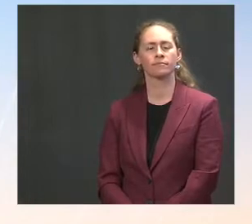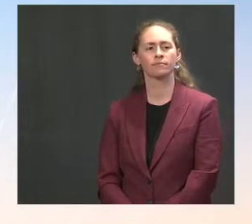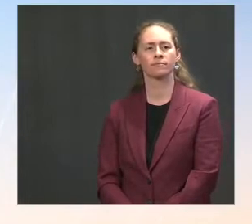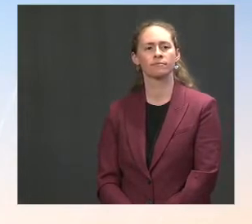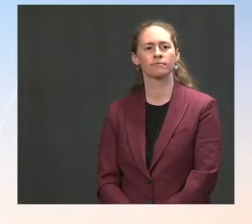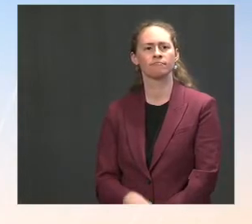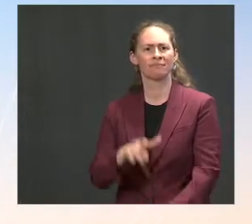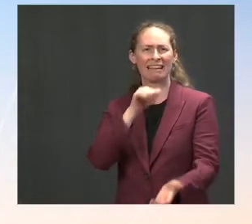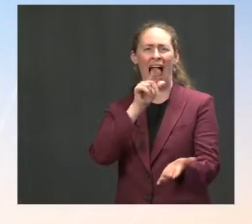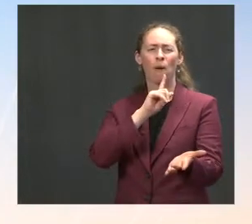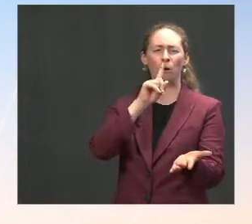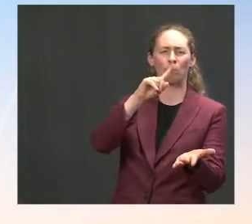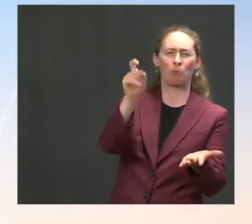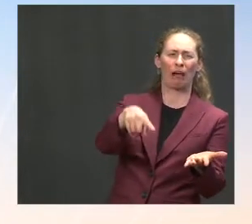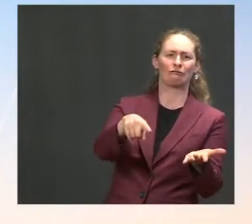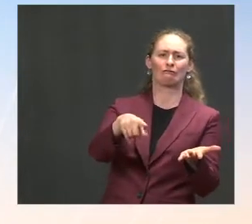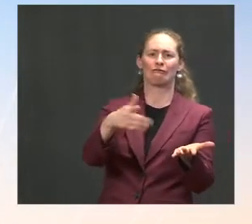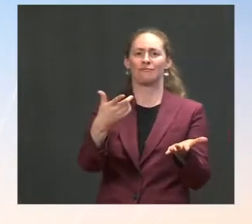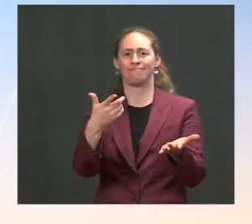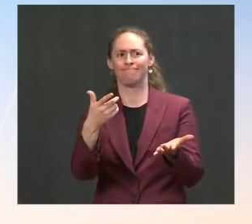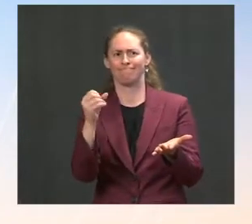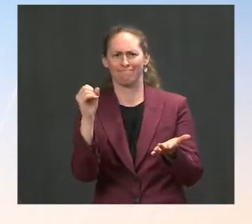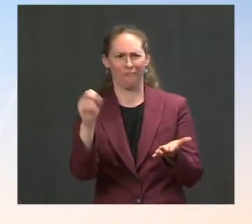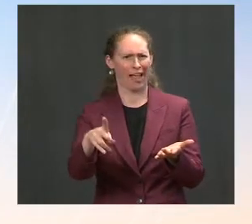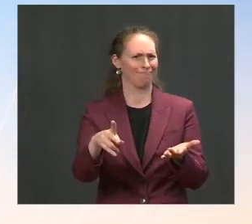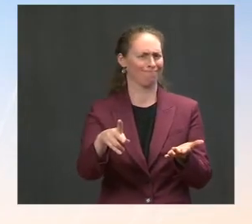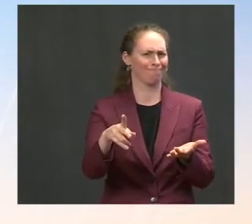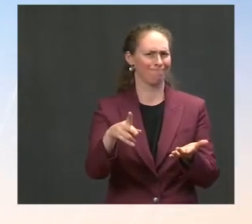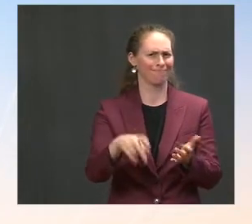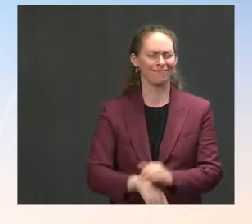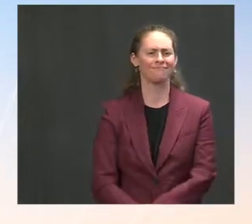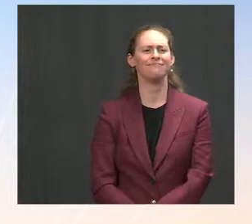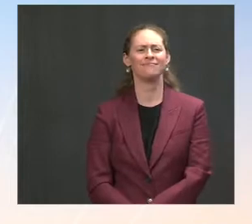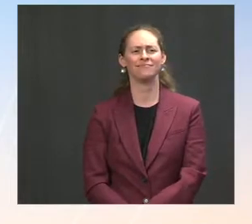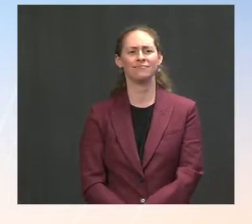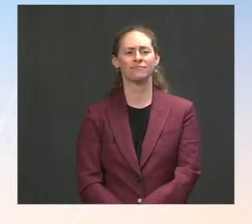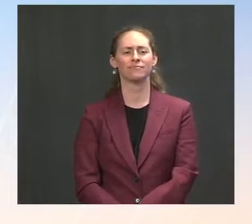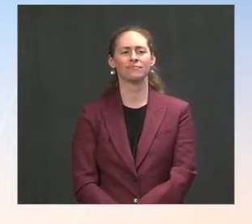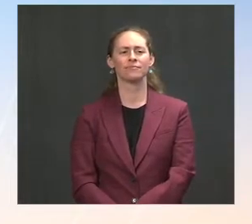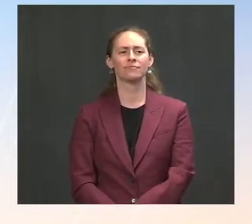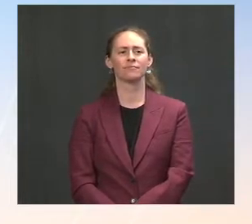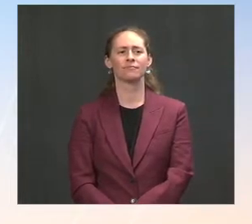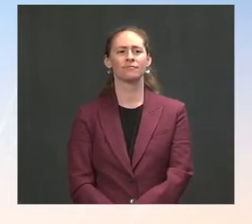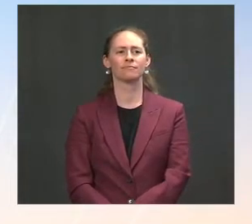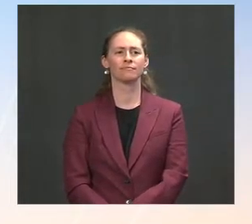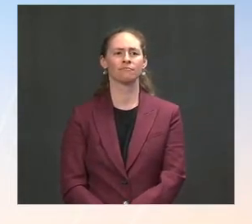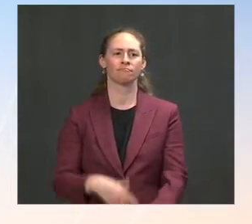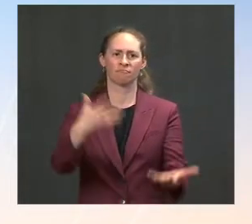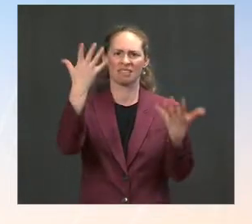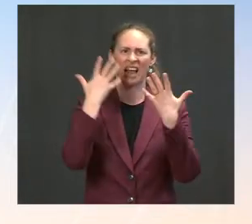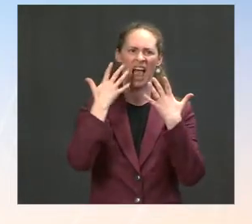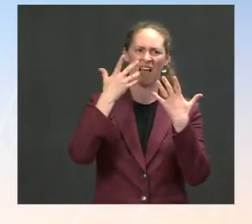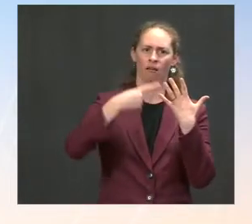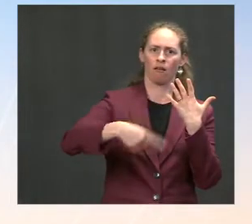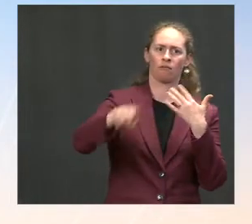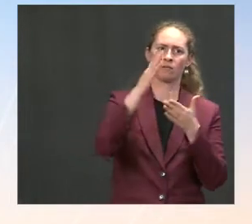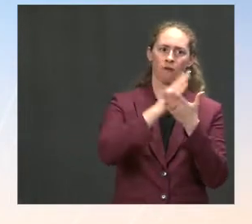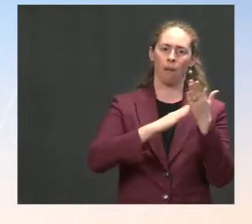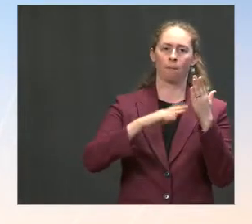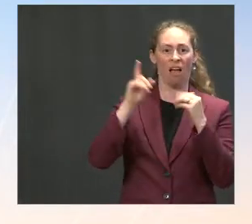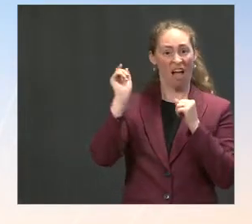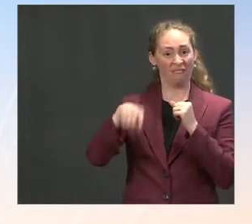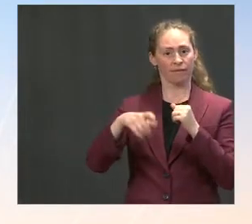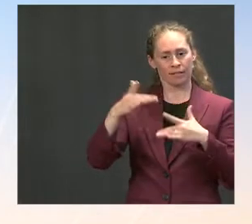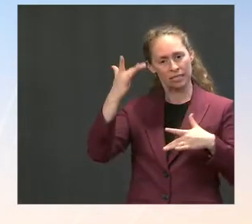Okay. It is a shame that people have to get very sick and some people have to die in order